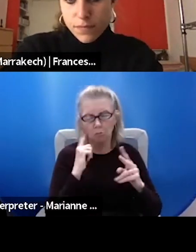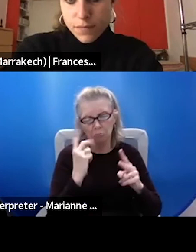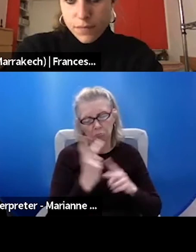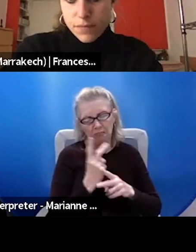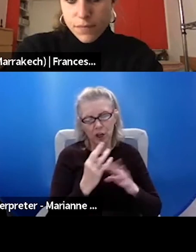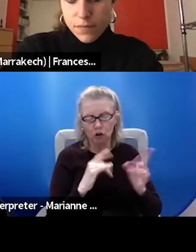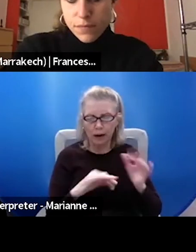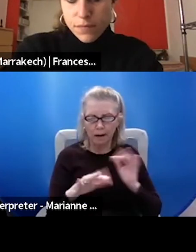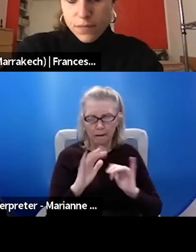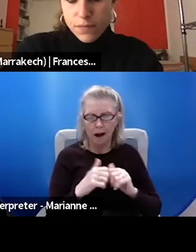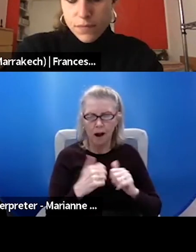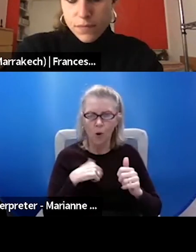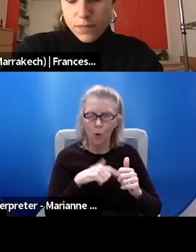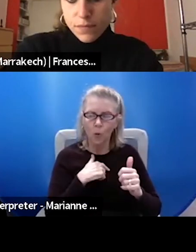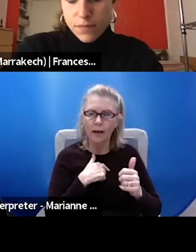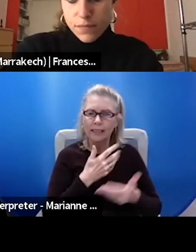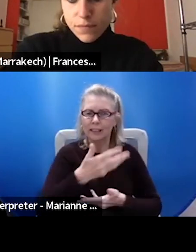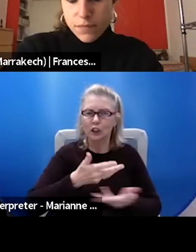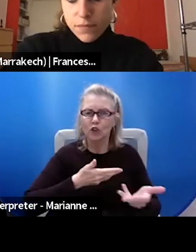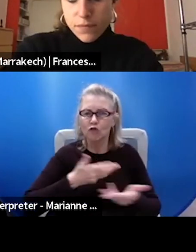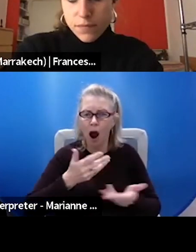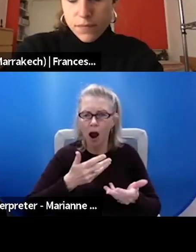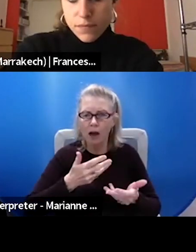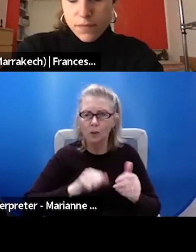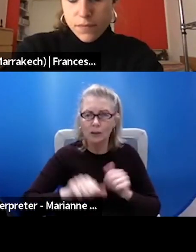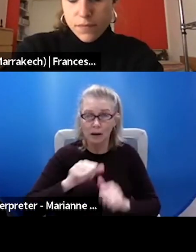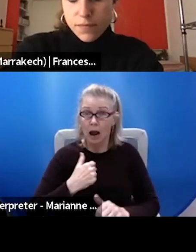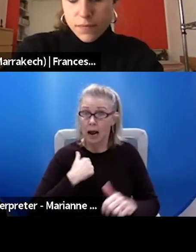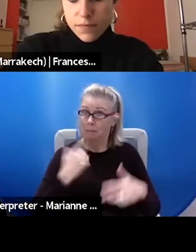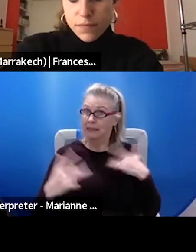other. And I invite more of it. I'm excited about that.